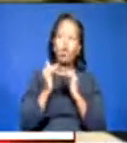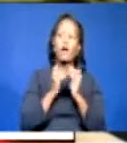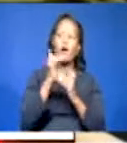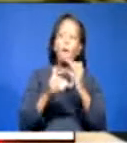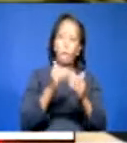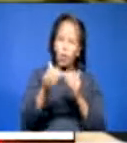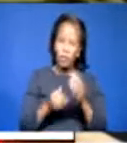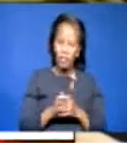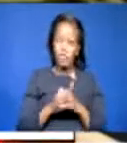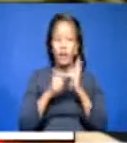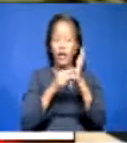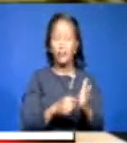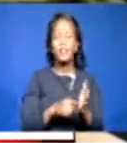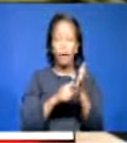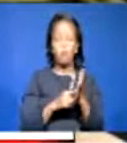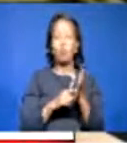avocado.